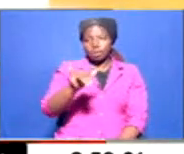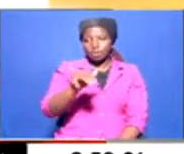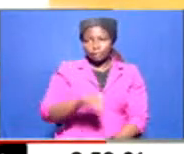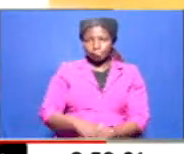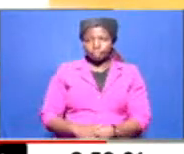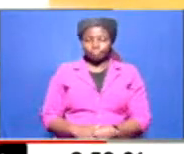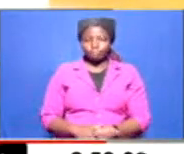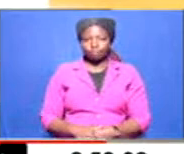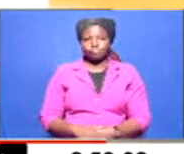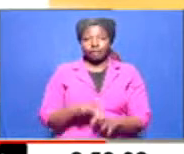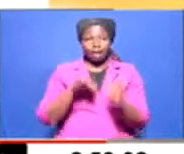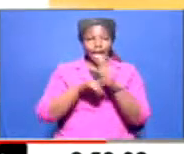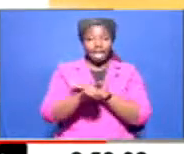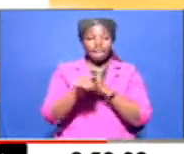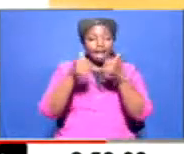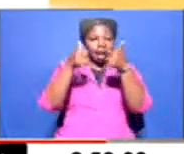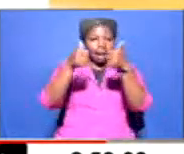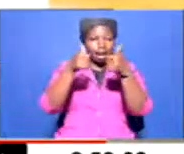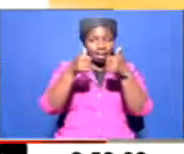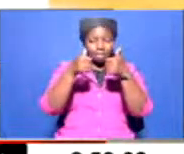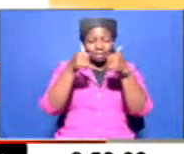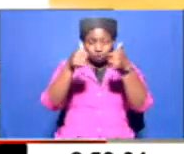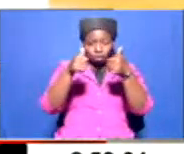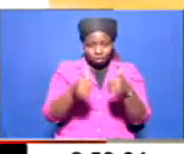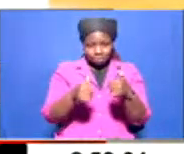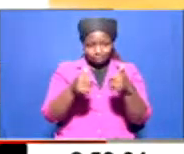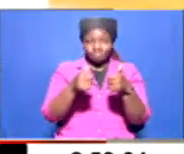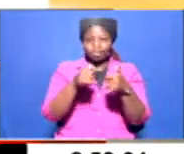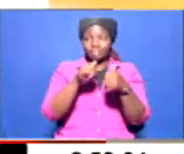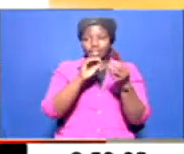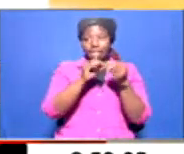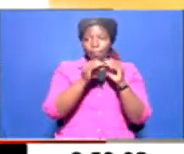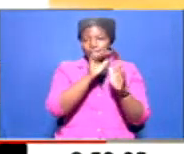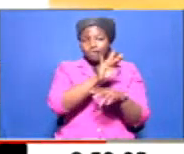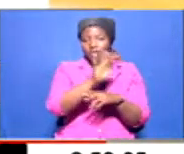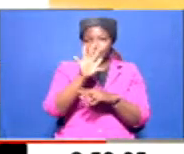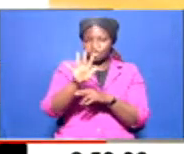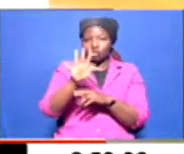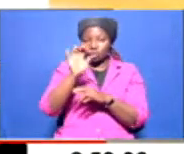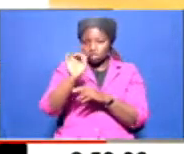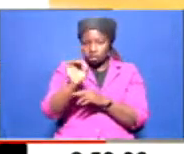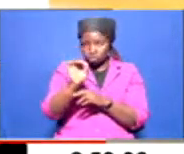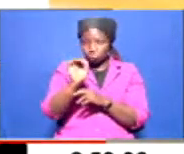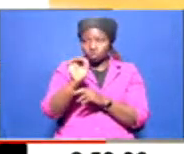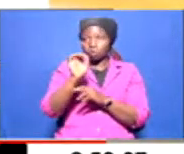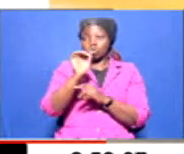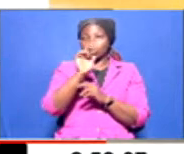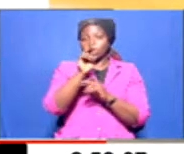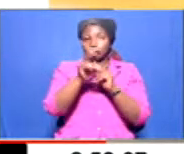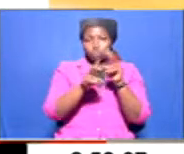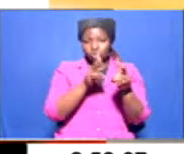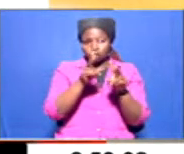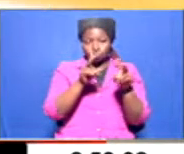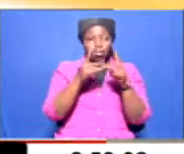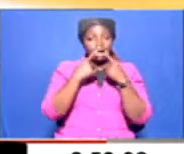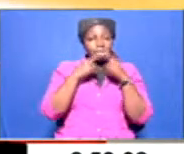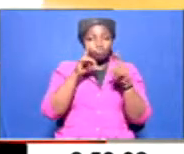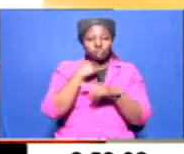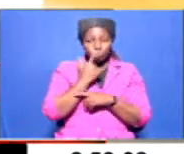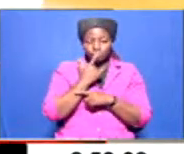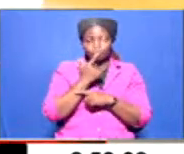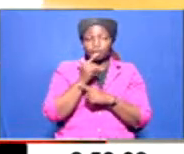In a Gazette notice number 5540 of 2022, released by the head of public service Joseph